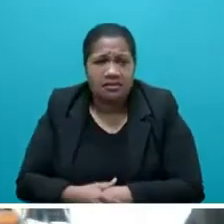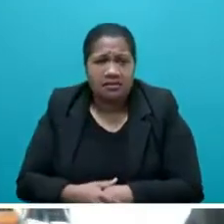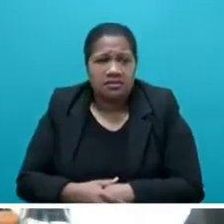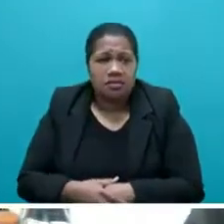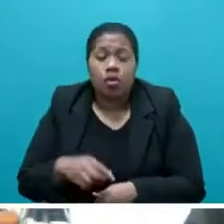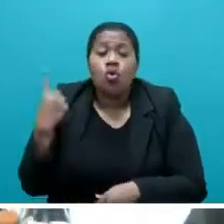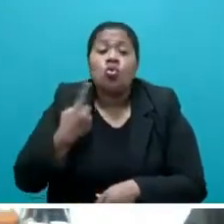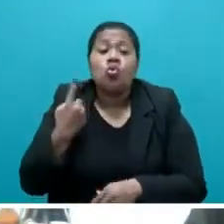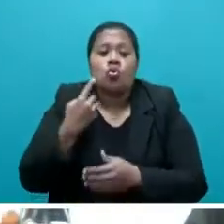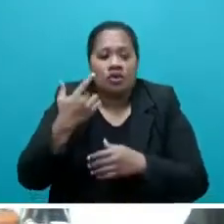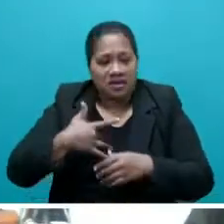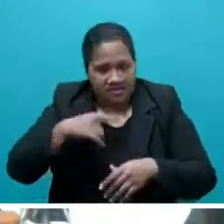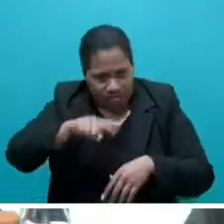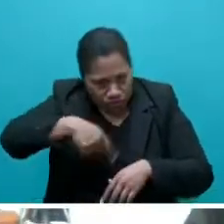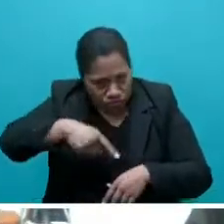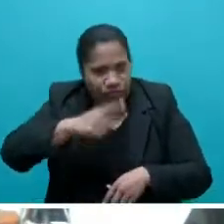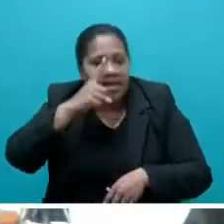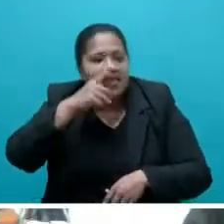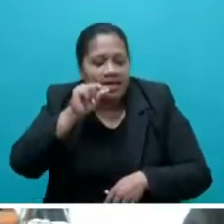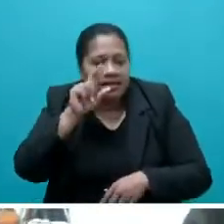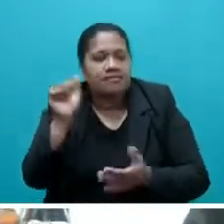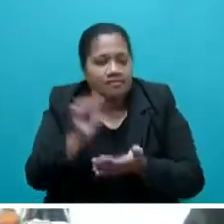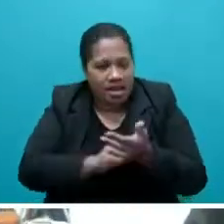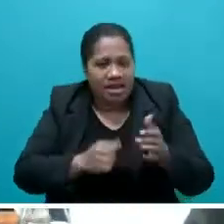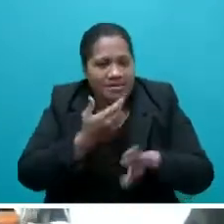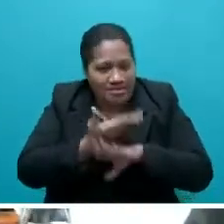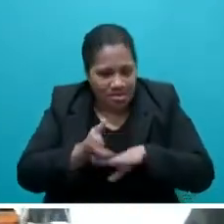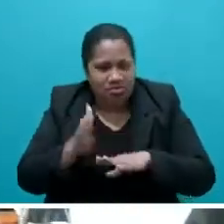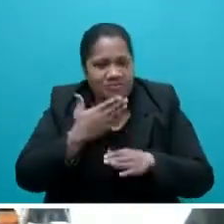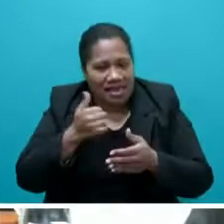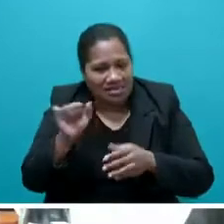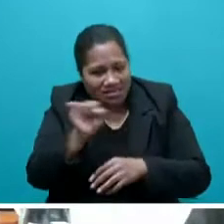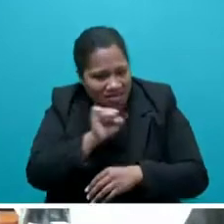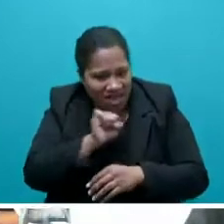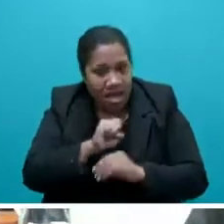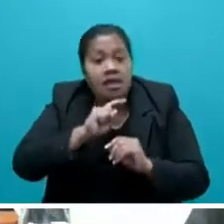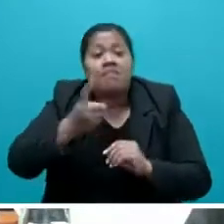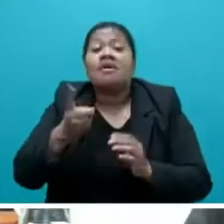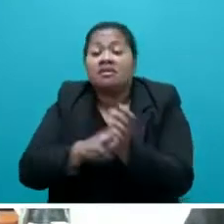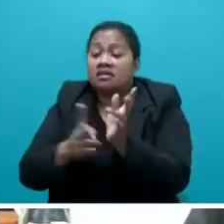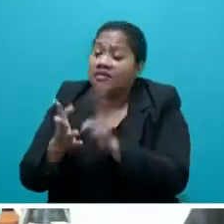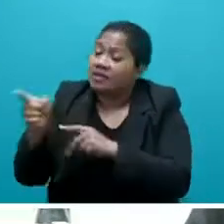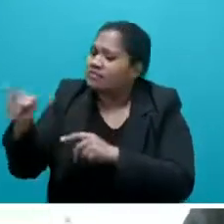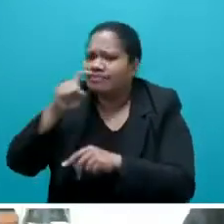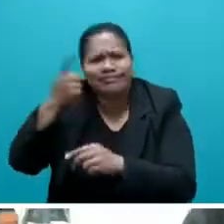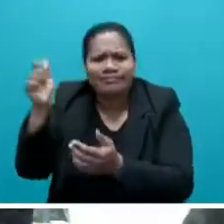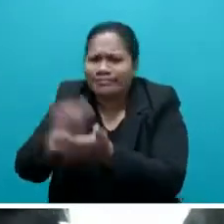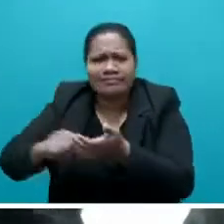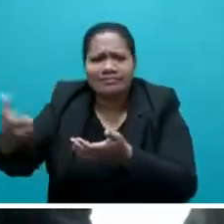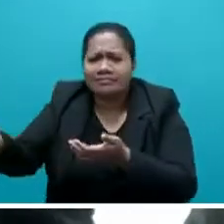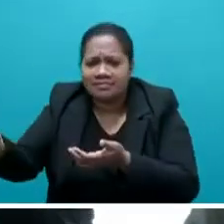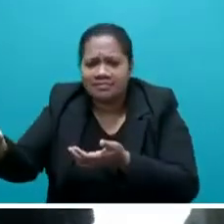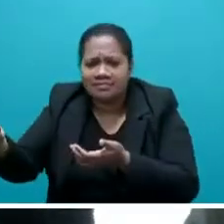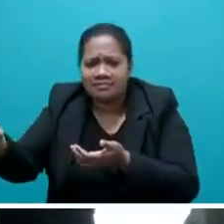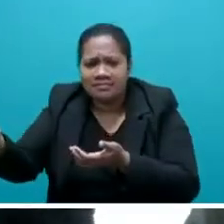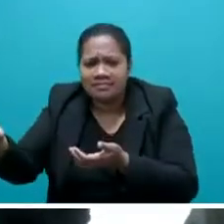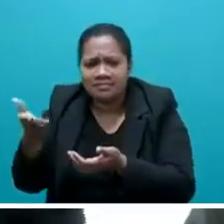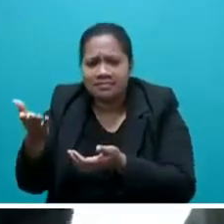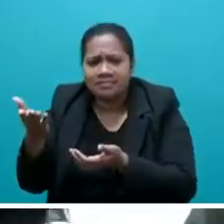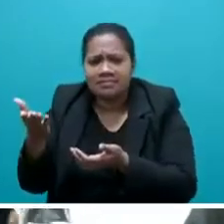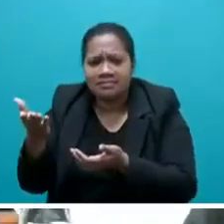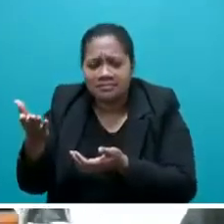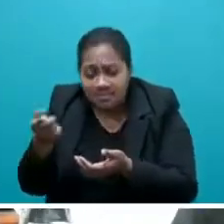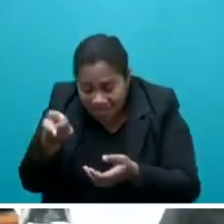shares. Where the people who started the M-called supermarkets? Gone, disappeared, debts not paid off. Mr. Speaker, sir, this is a fundamental